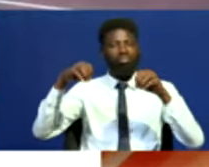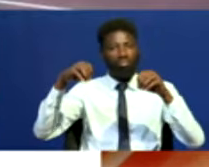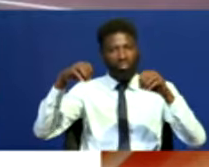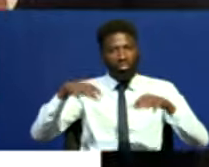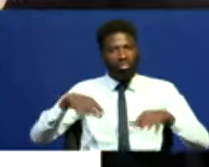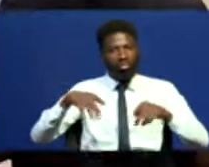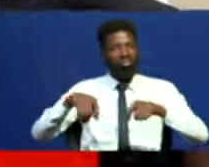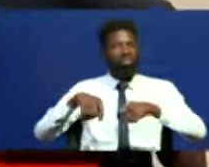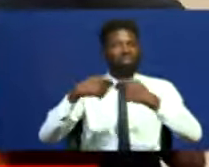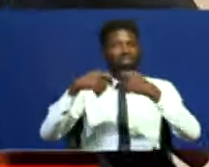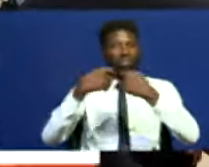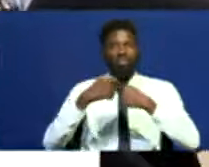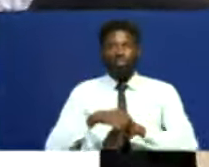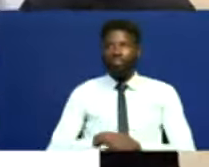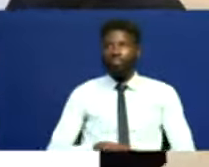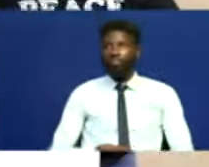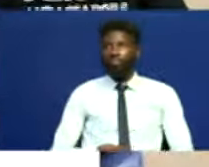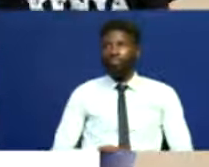it.